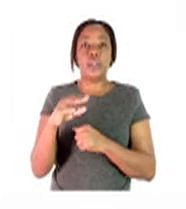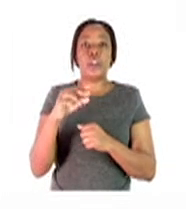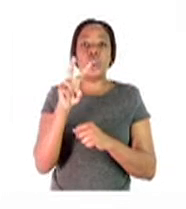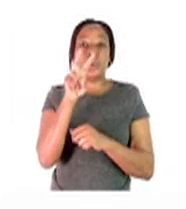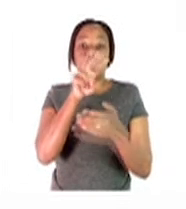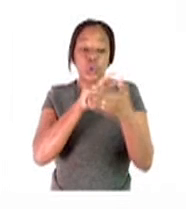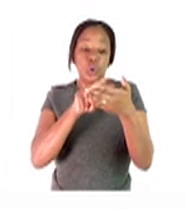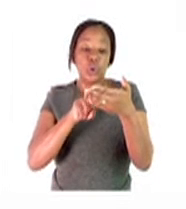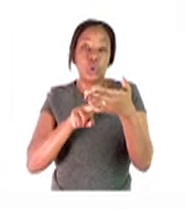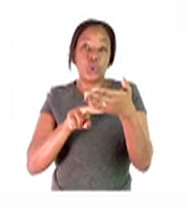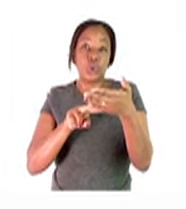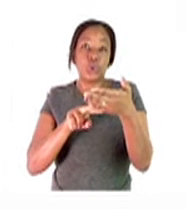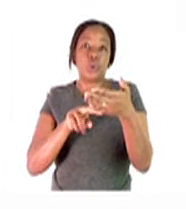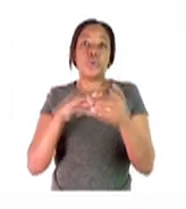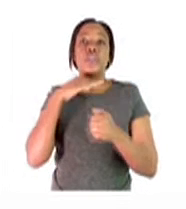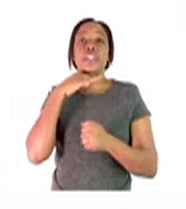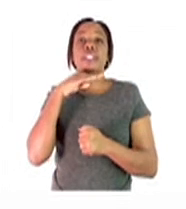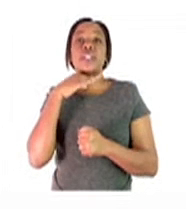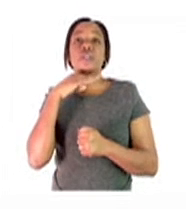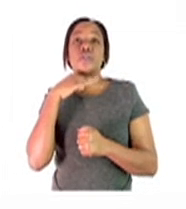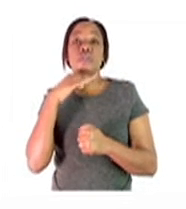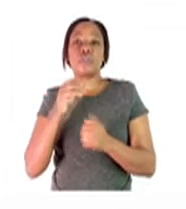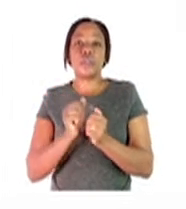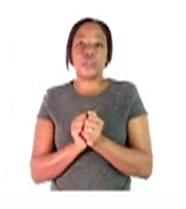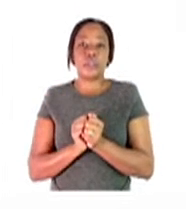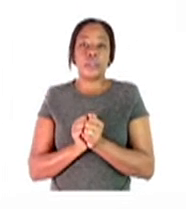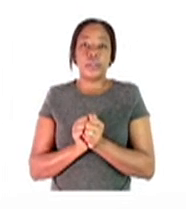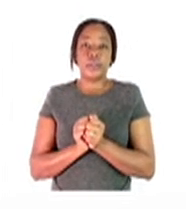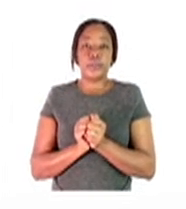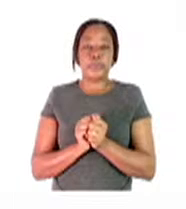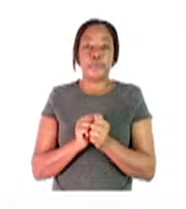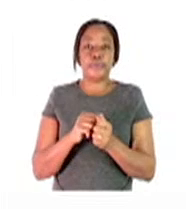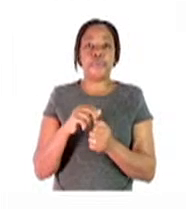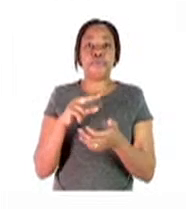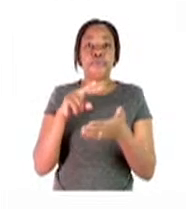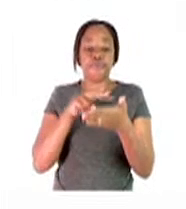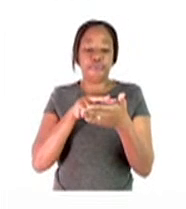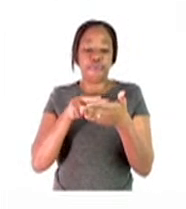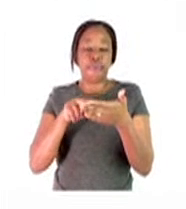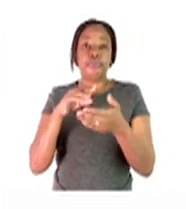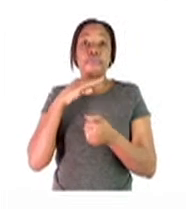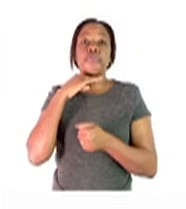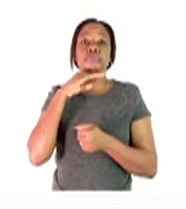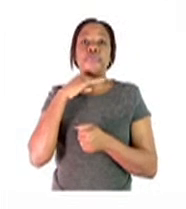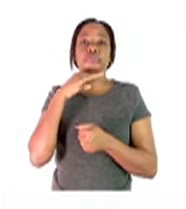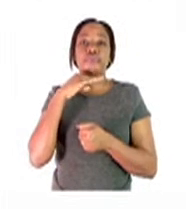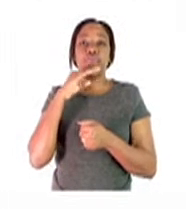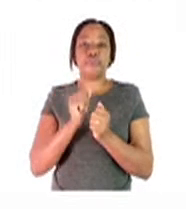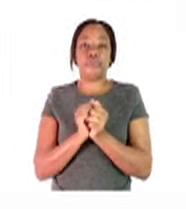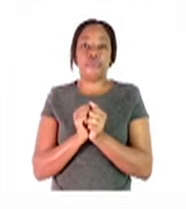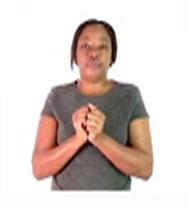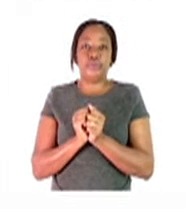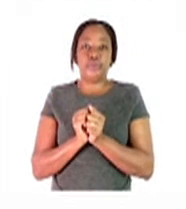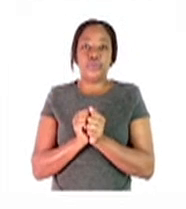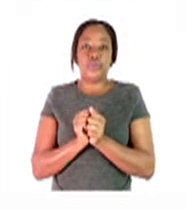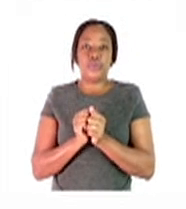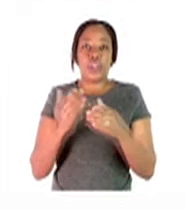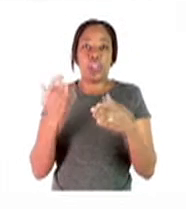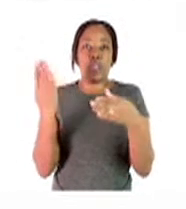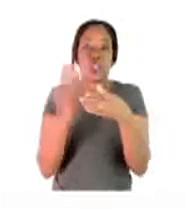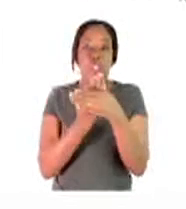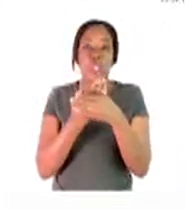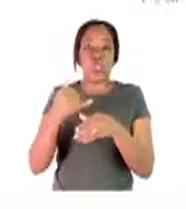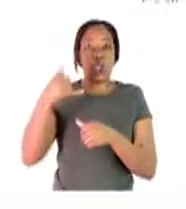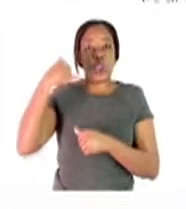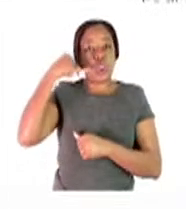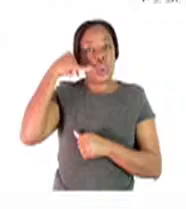to answer. We have a story there of a new mobile. We are going to read